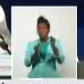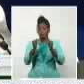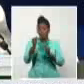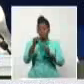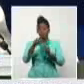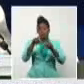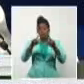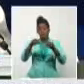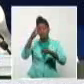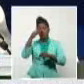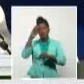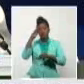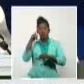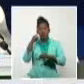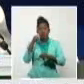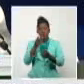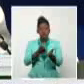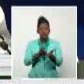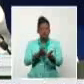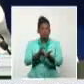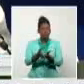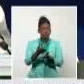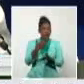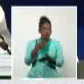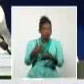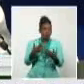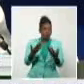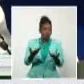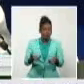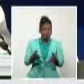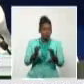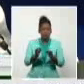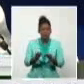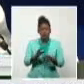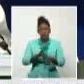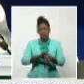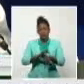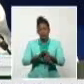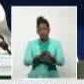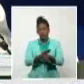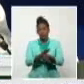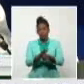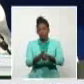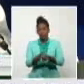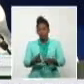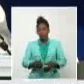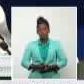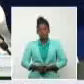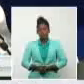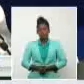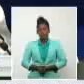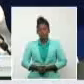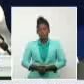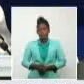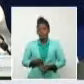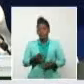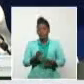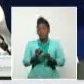to investigate those people who usually become the source of the highest detection of